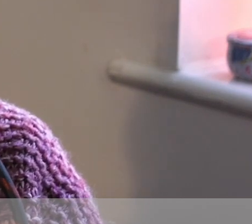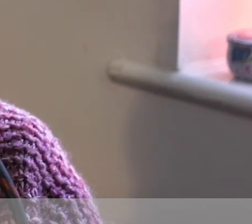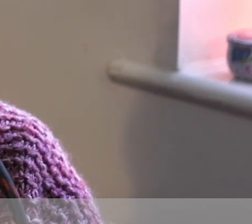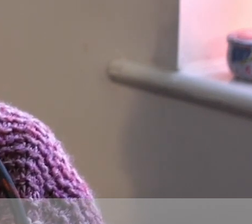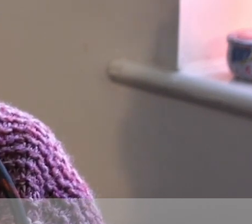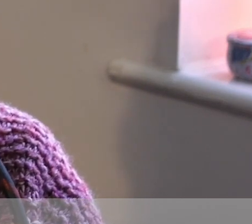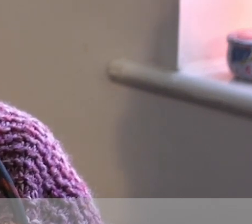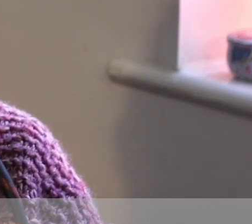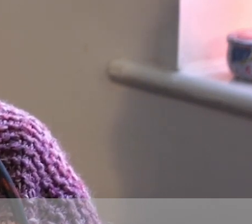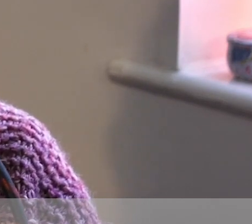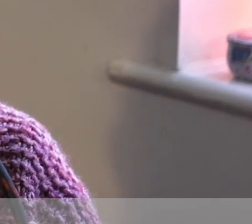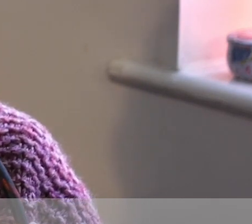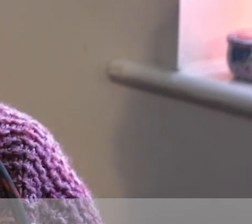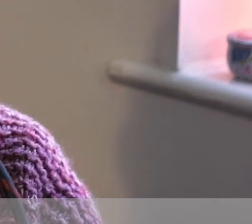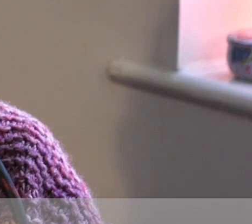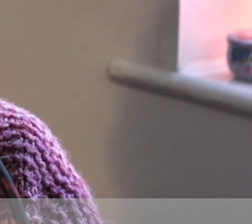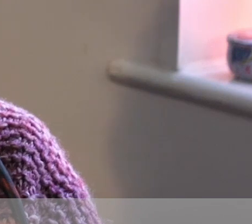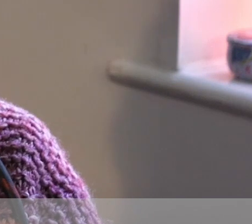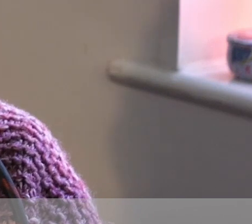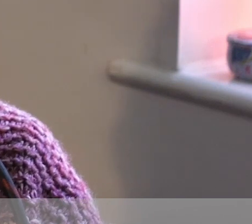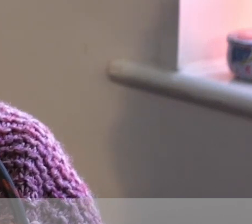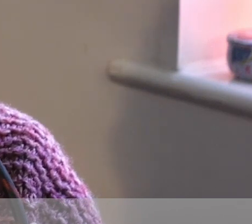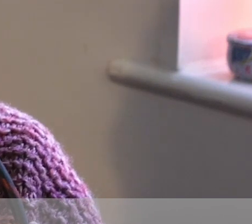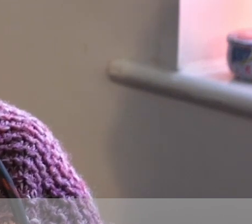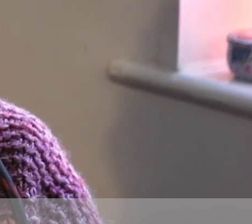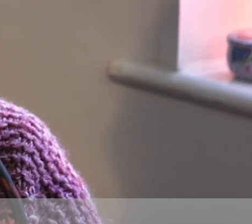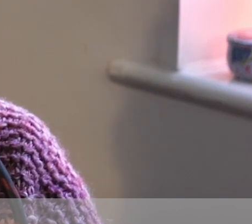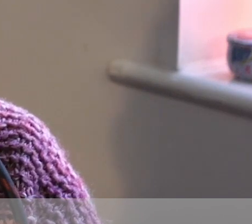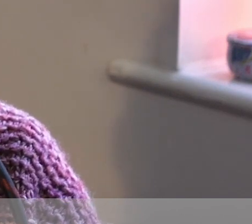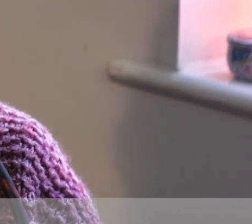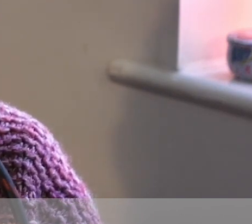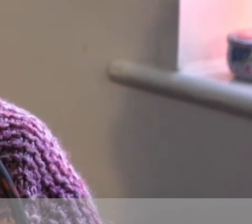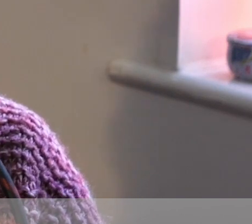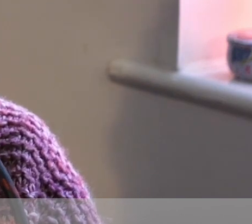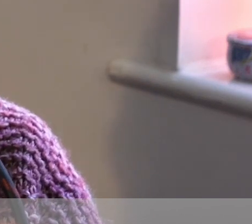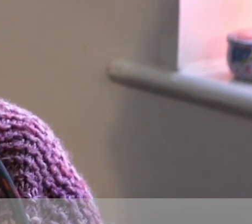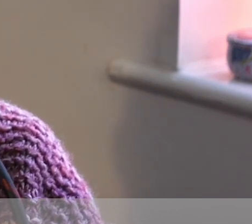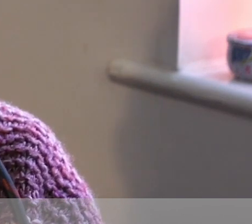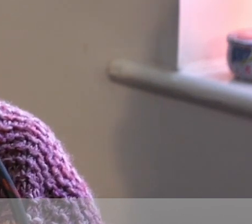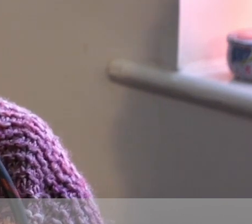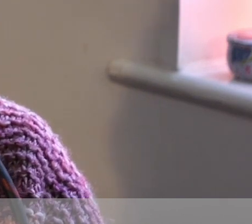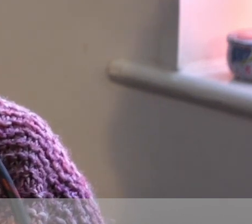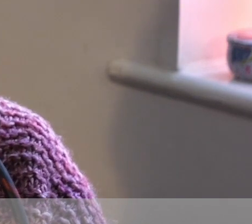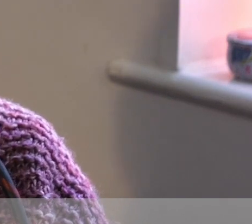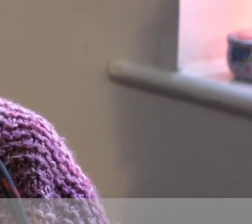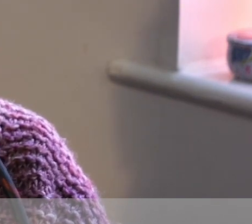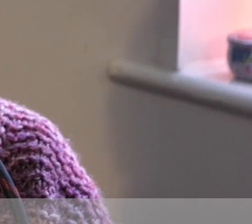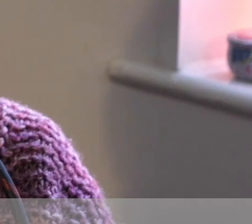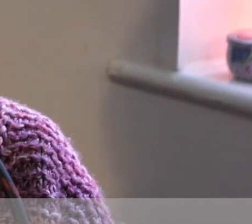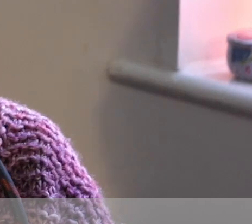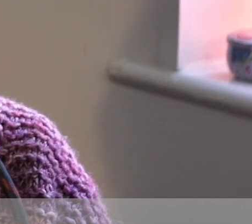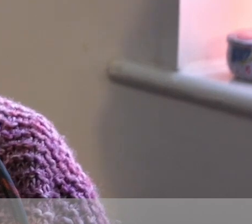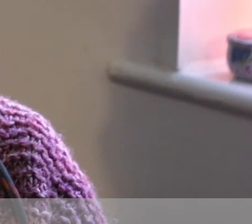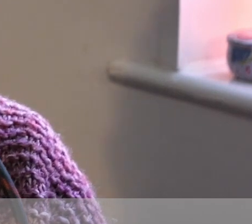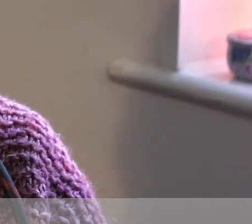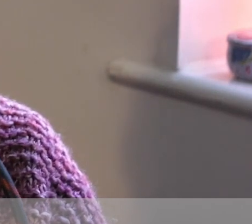this line of wound-wound threads. No need to fret, content to be an unseen driver, for rhythm to lean into this long railroad